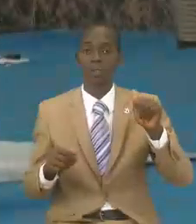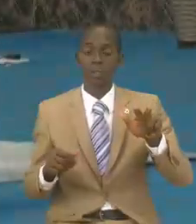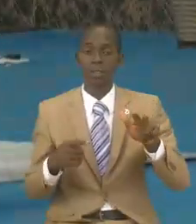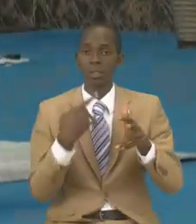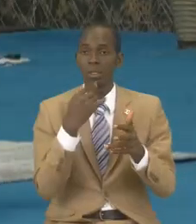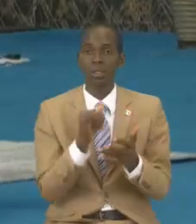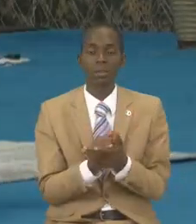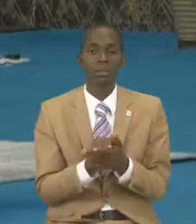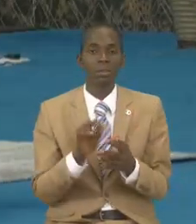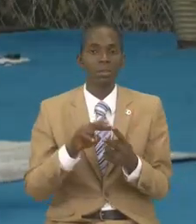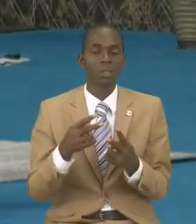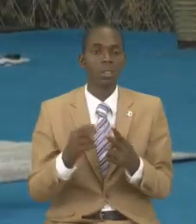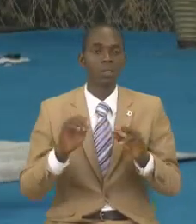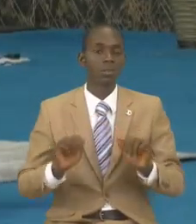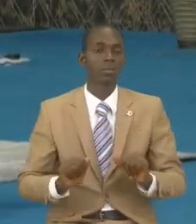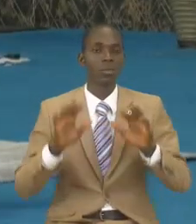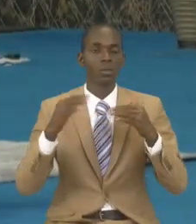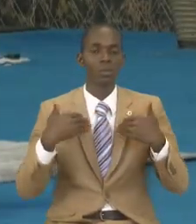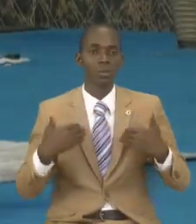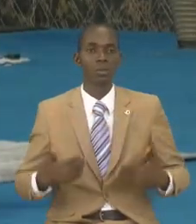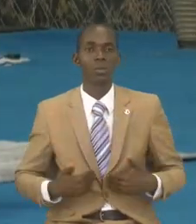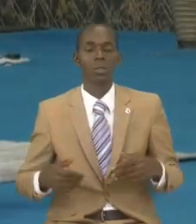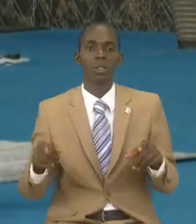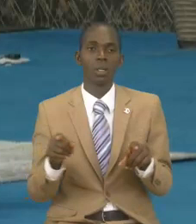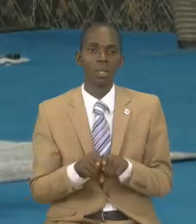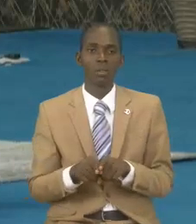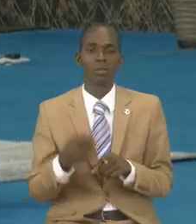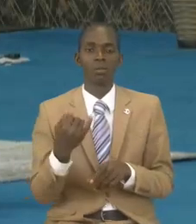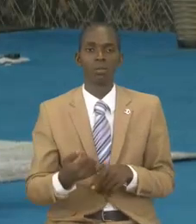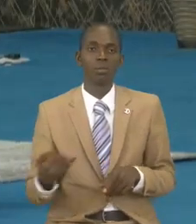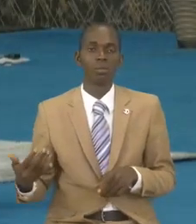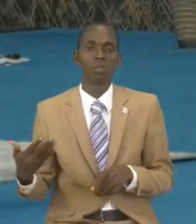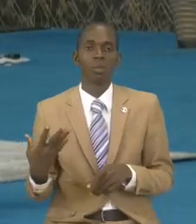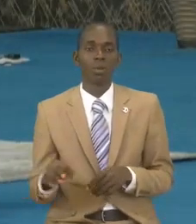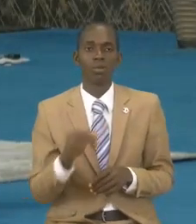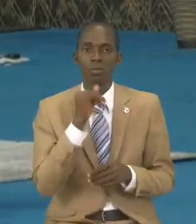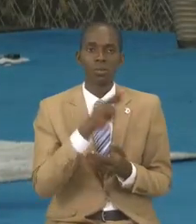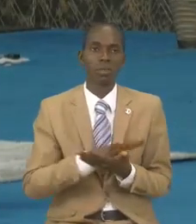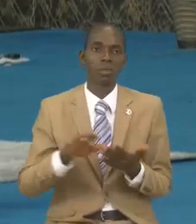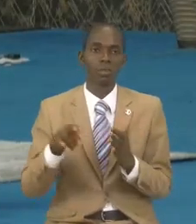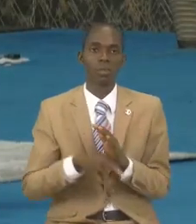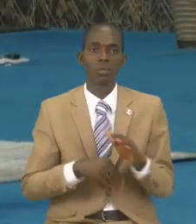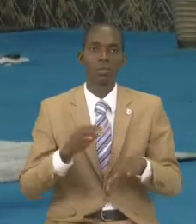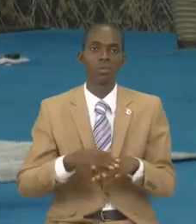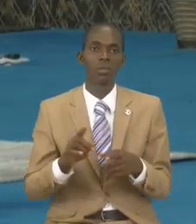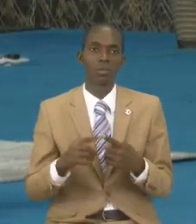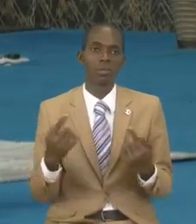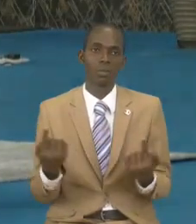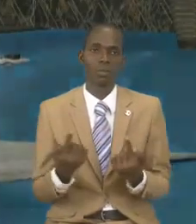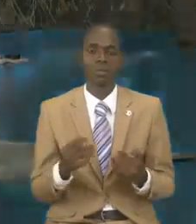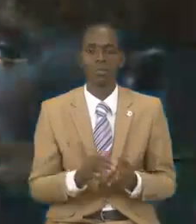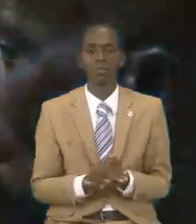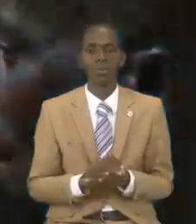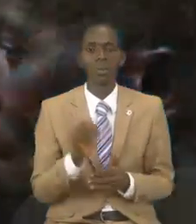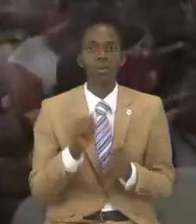your members as instruments of unrighteousness unto sin, which means it's